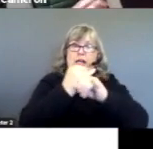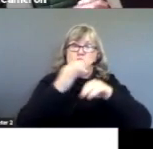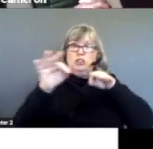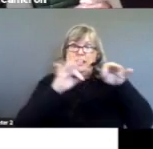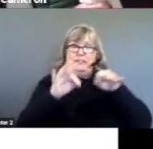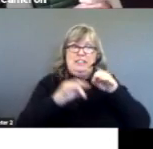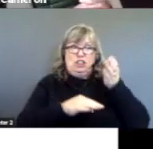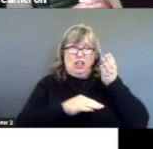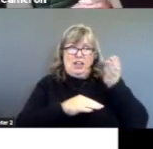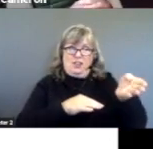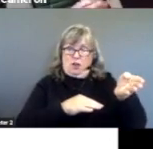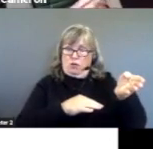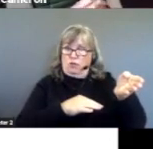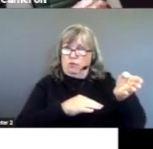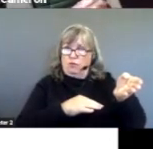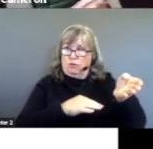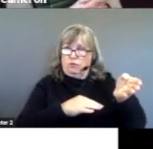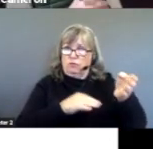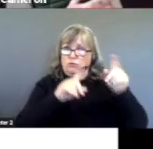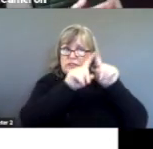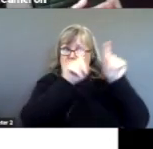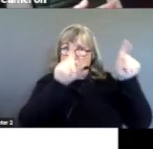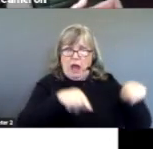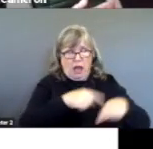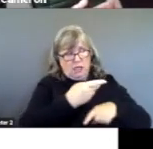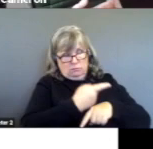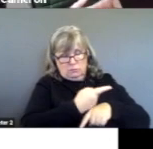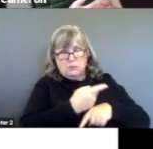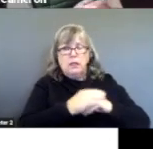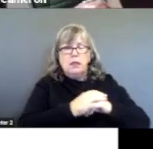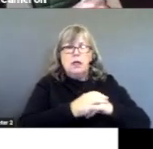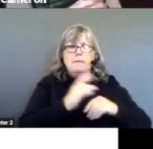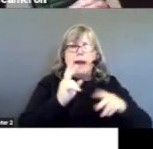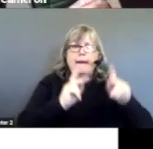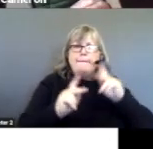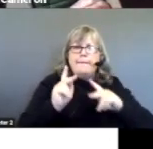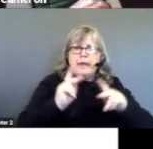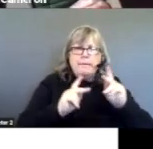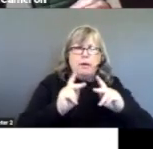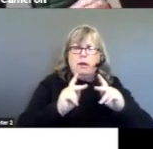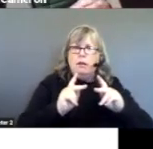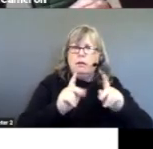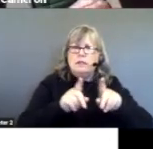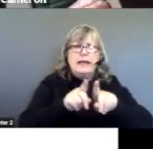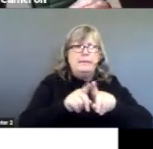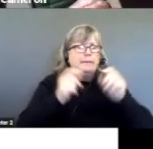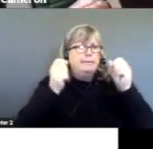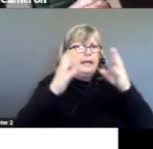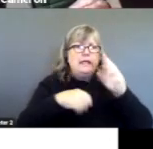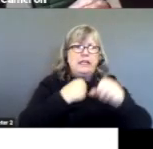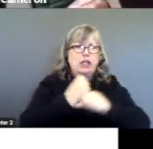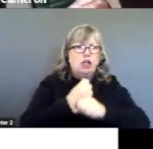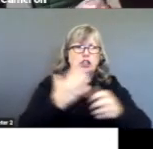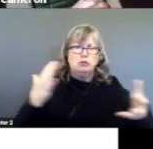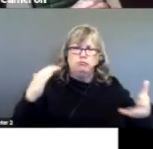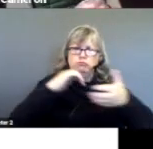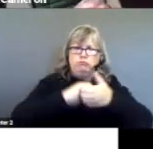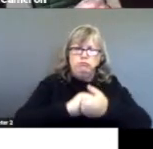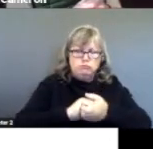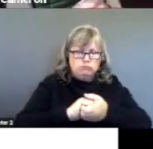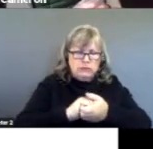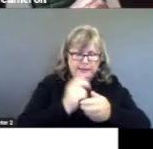it's fairly straight ahead. It's really people getting together like they have for years and